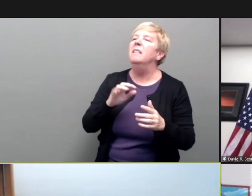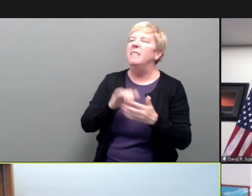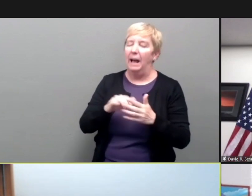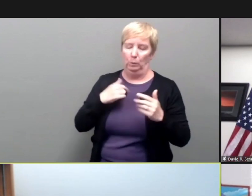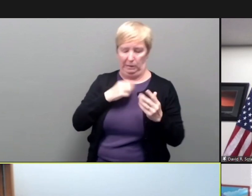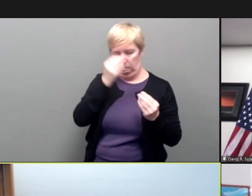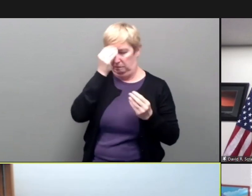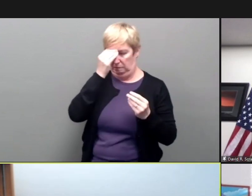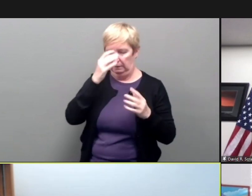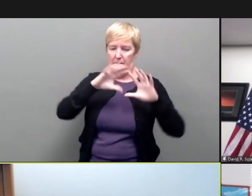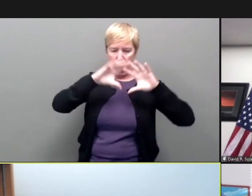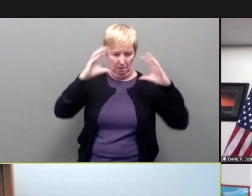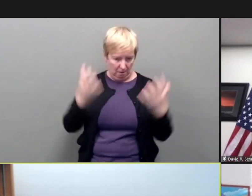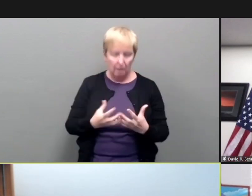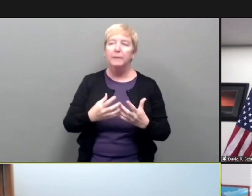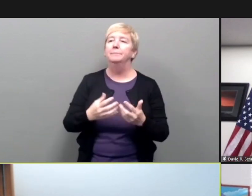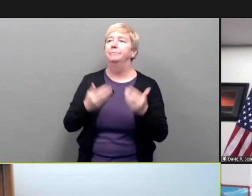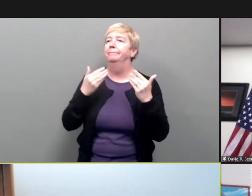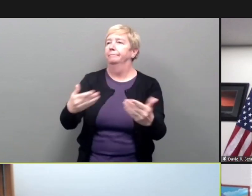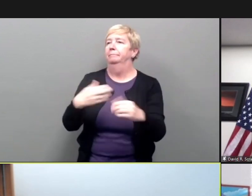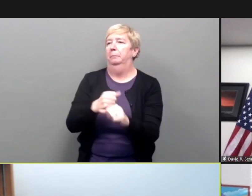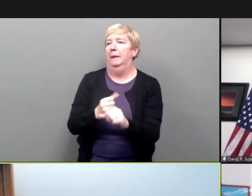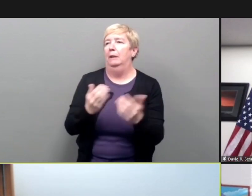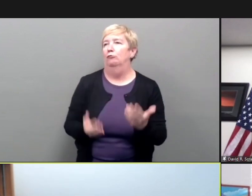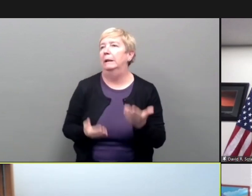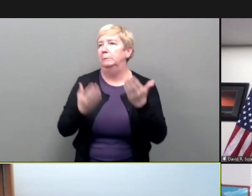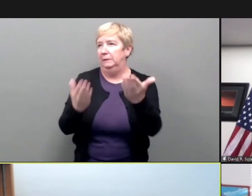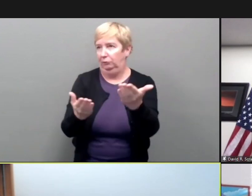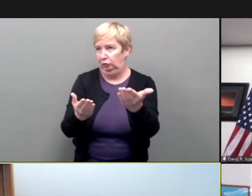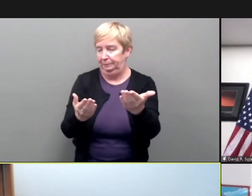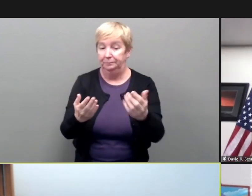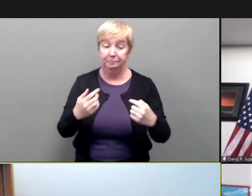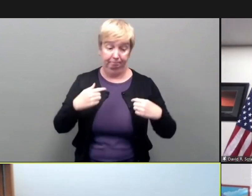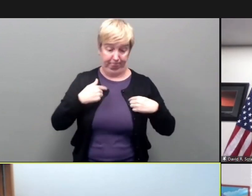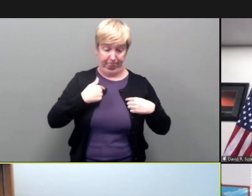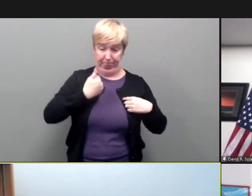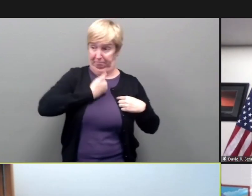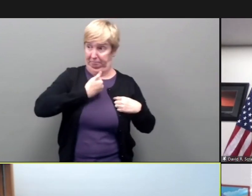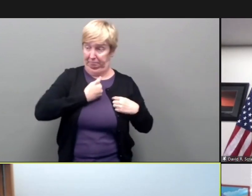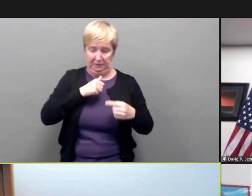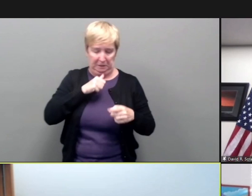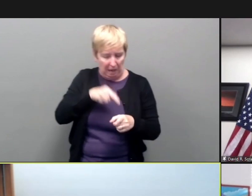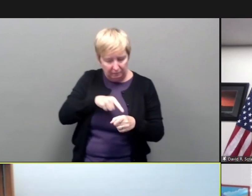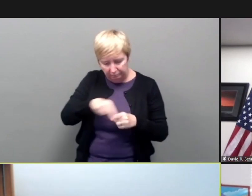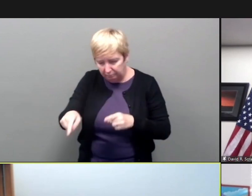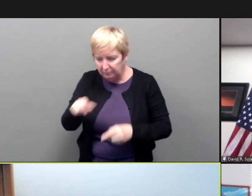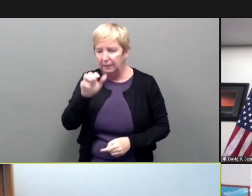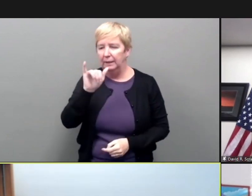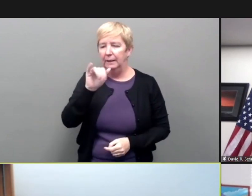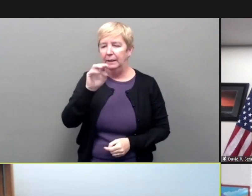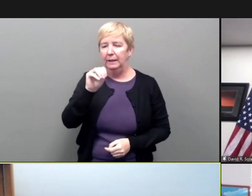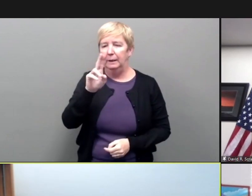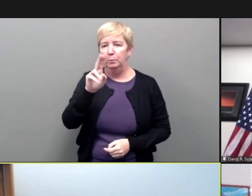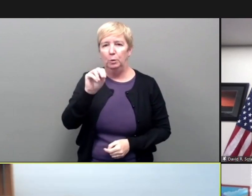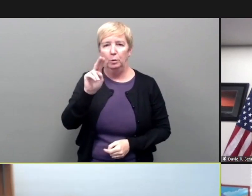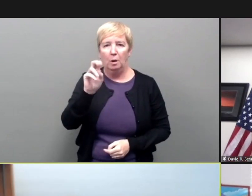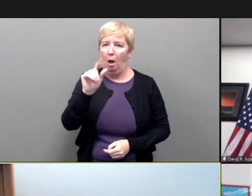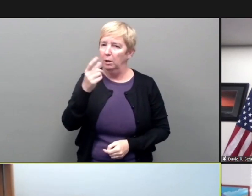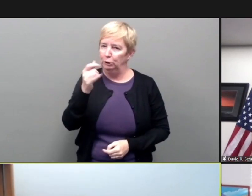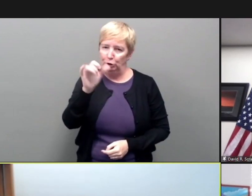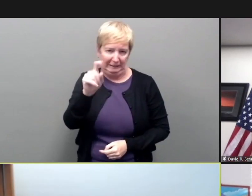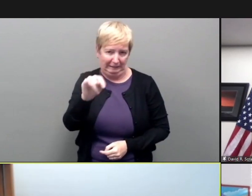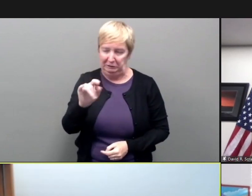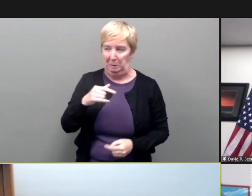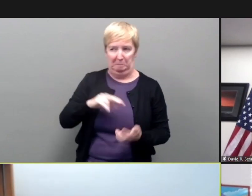for boosters. And I am not an immunologist, so I'm not even going to go down that pathway of talking